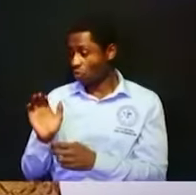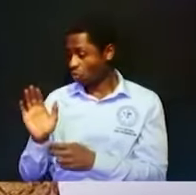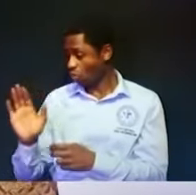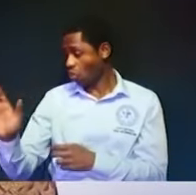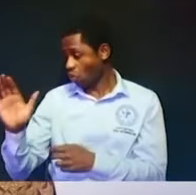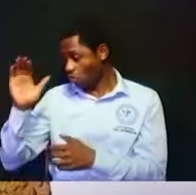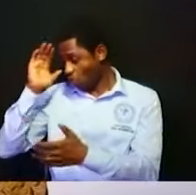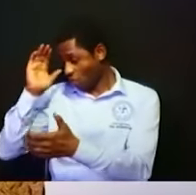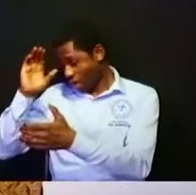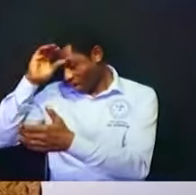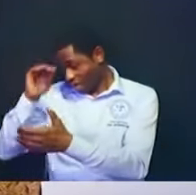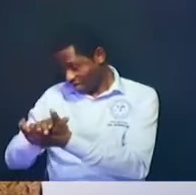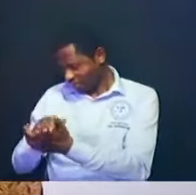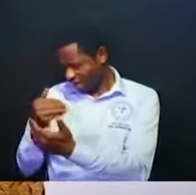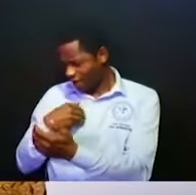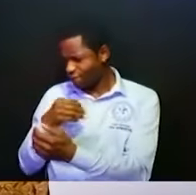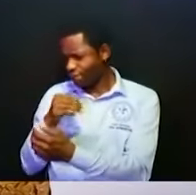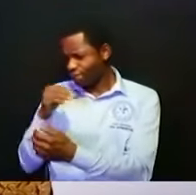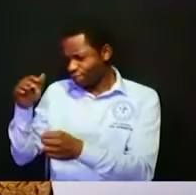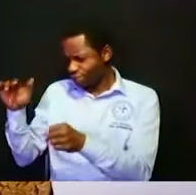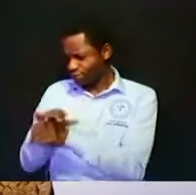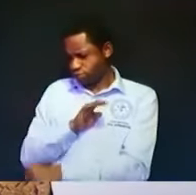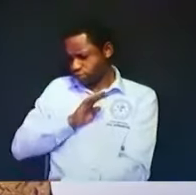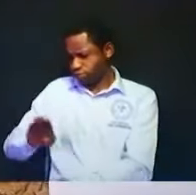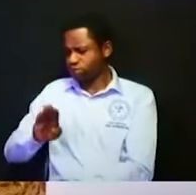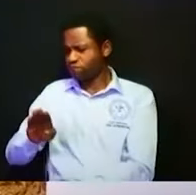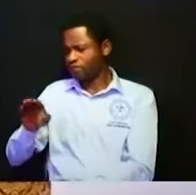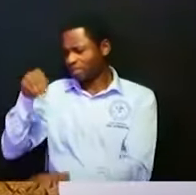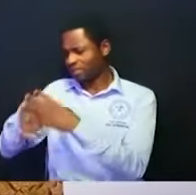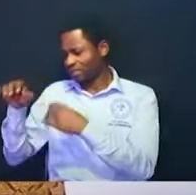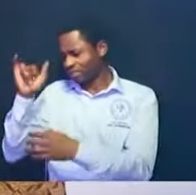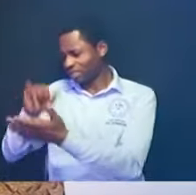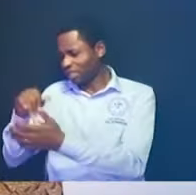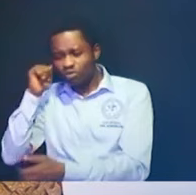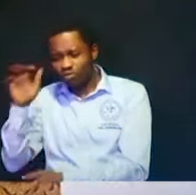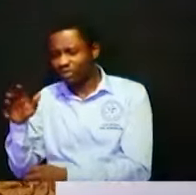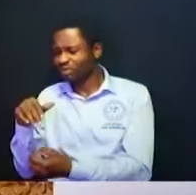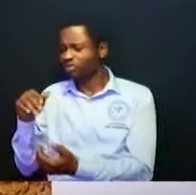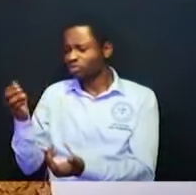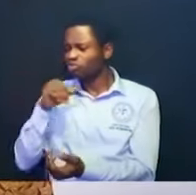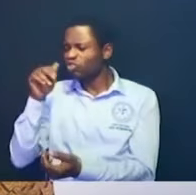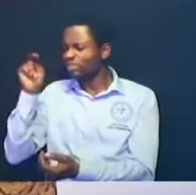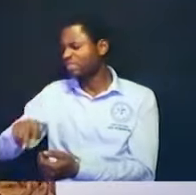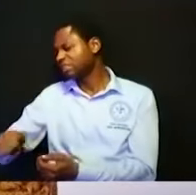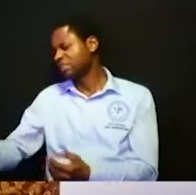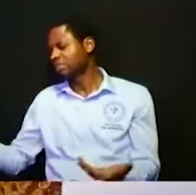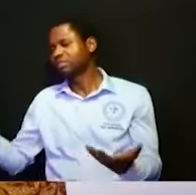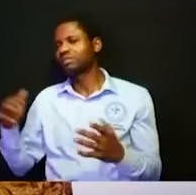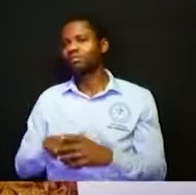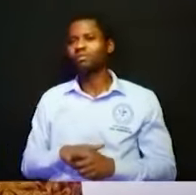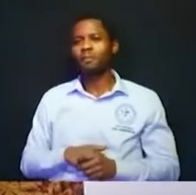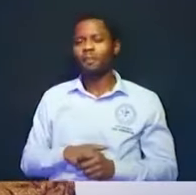full confidence in her and lacks nothing of value na ni kunu akomada no so ne siade ade ehia